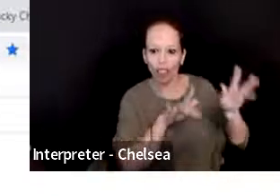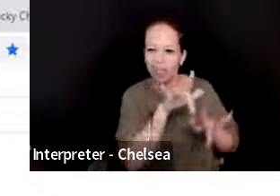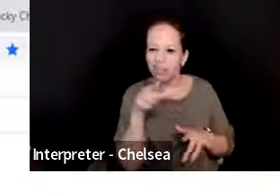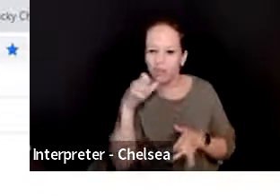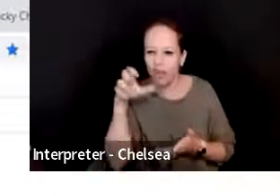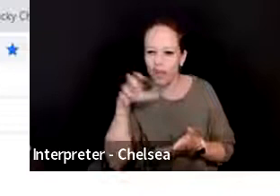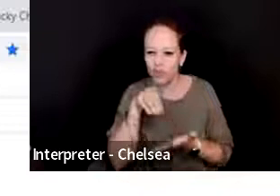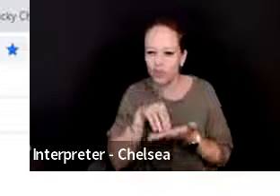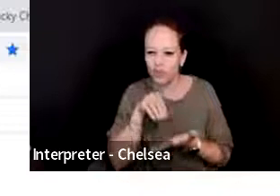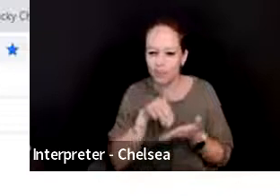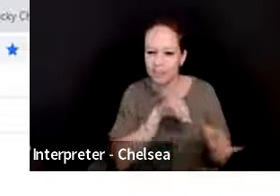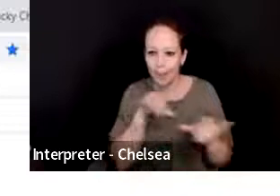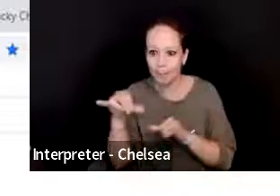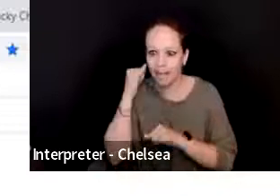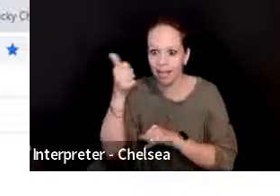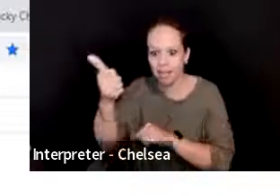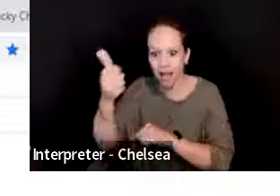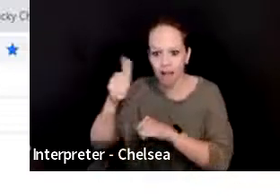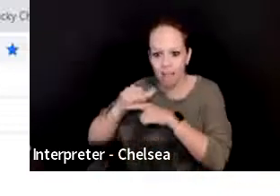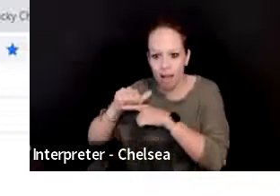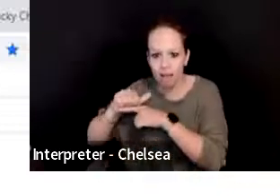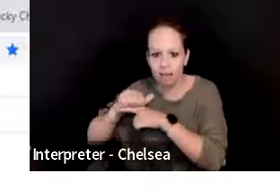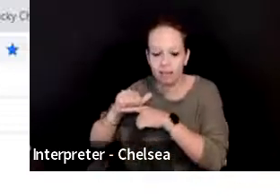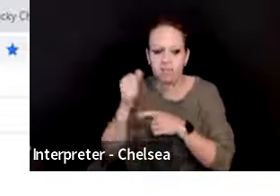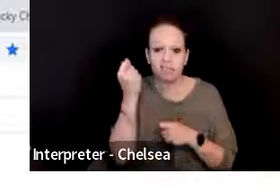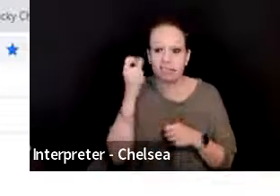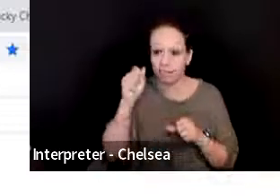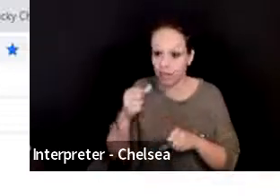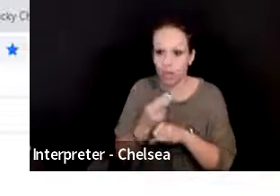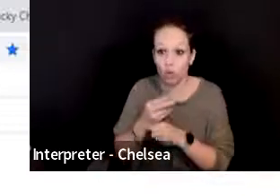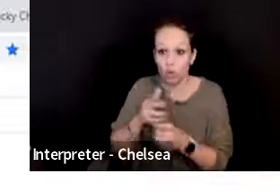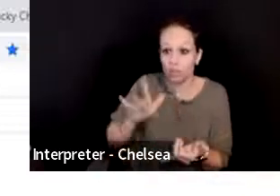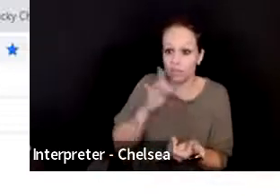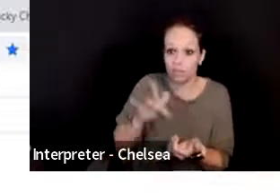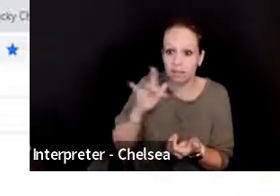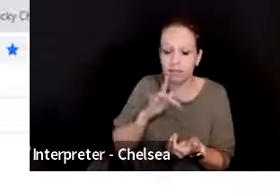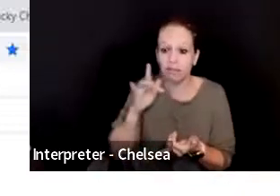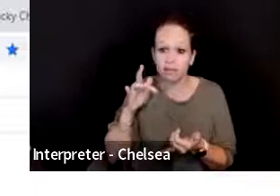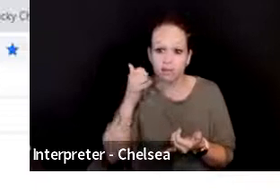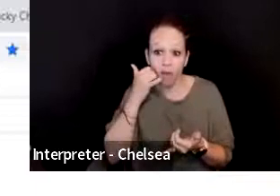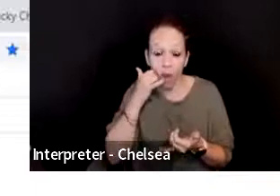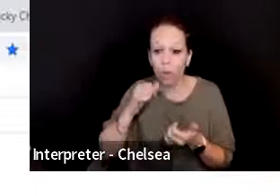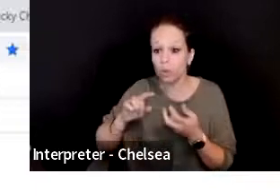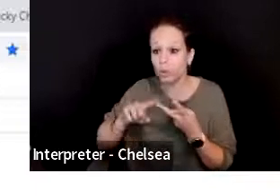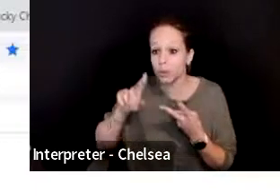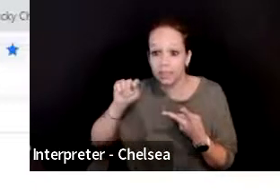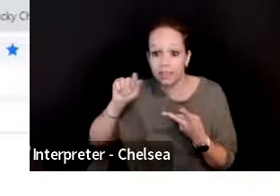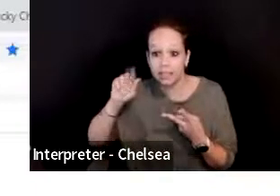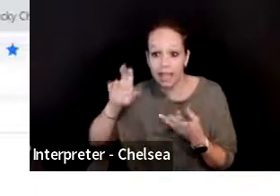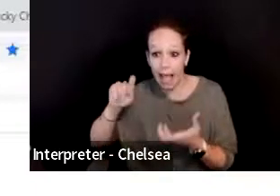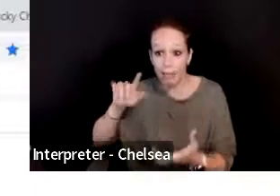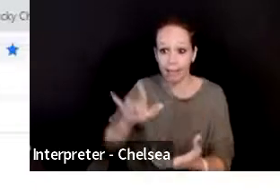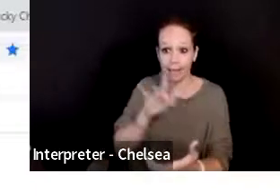use a tablet, because the website itself is very friendly on mobile devices. Obviously, the screen's quite a